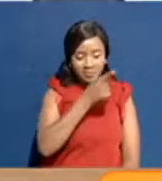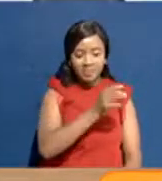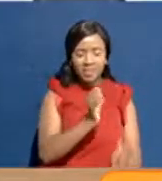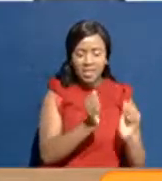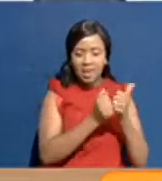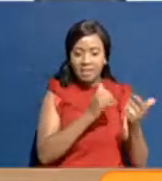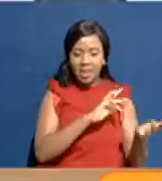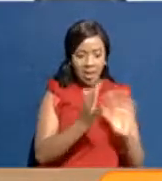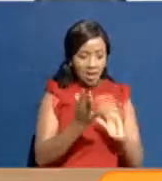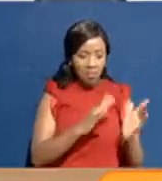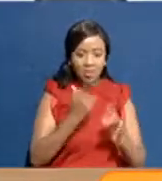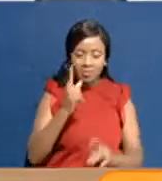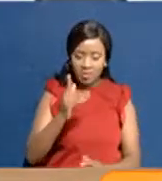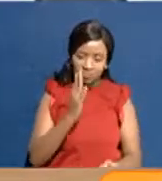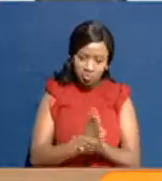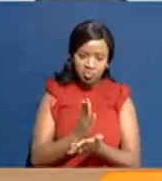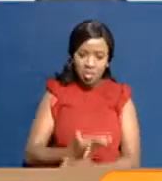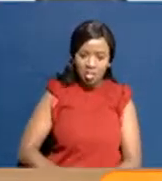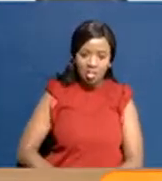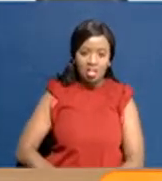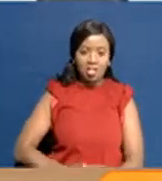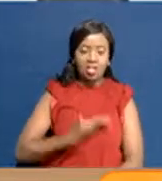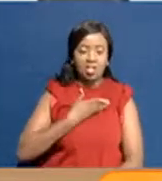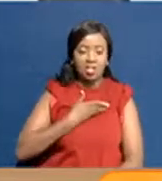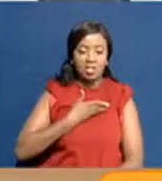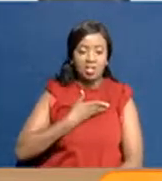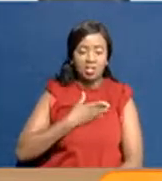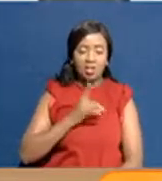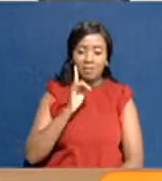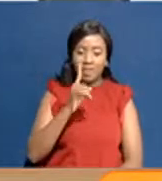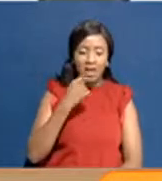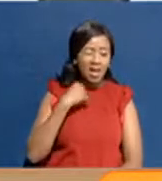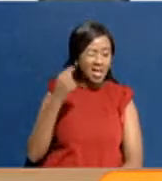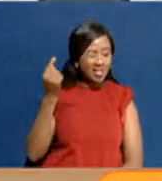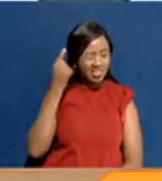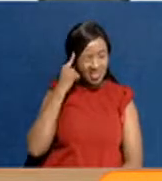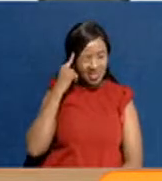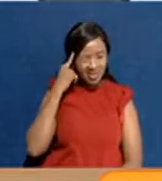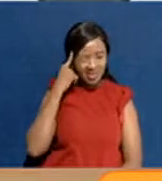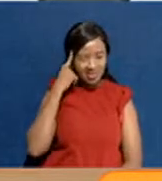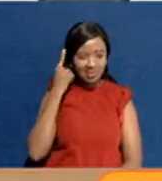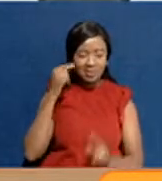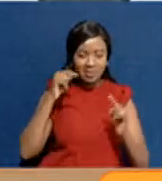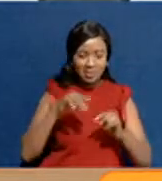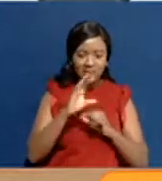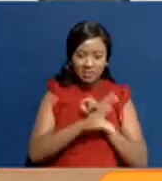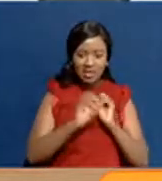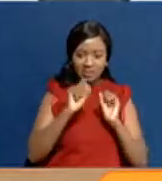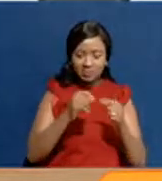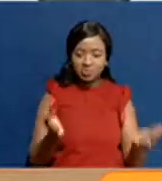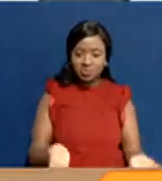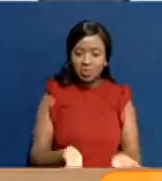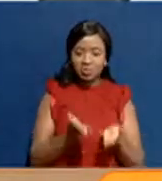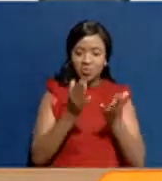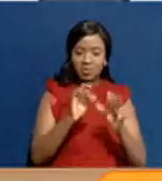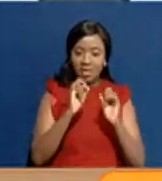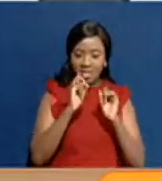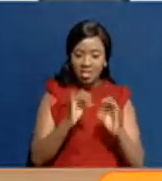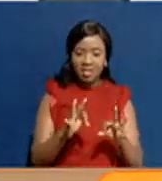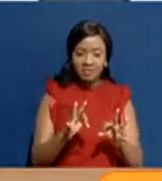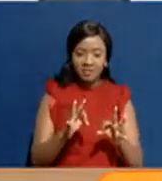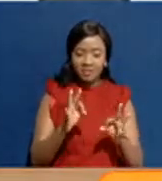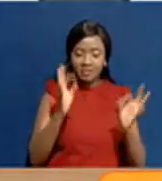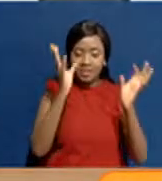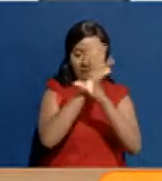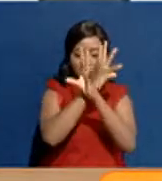KEMSA. I think the only saving grace for the country today is if the president